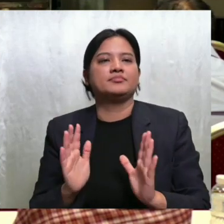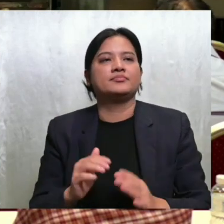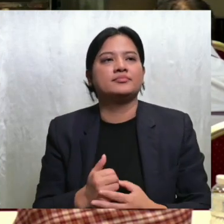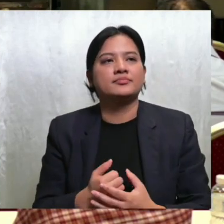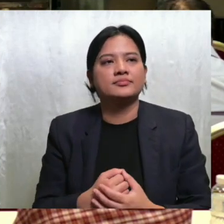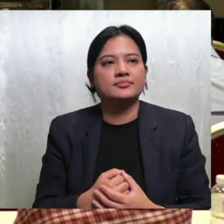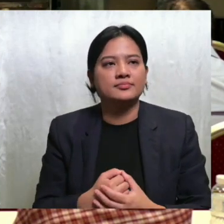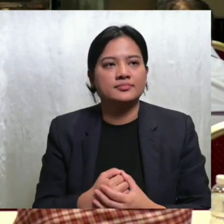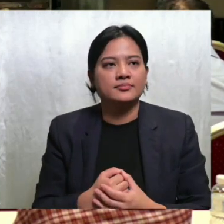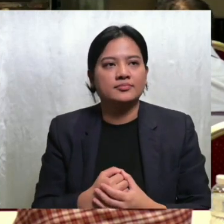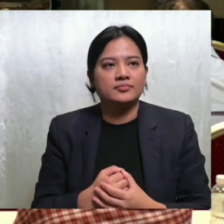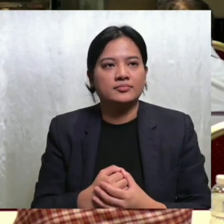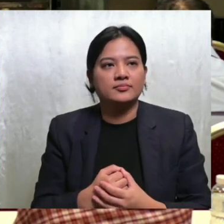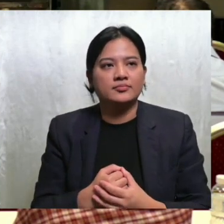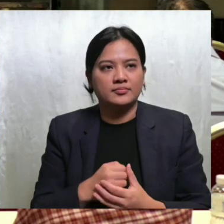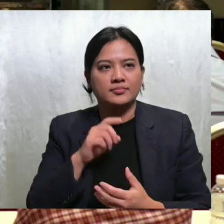as well. So yeah,